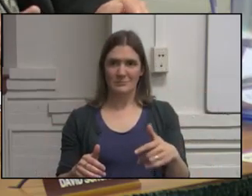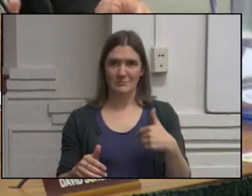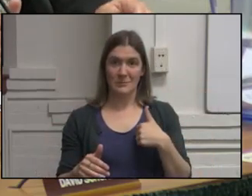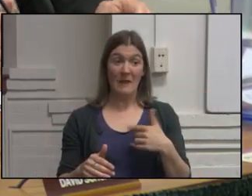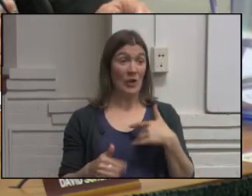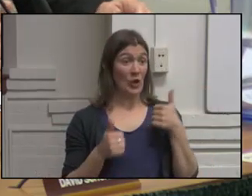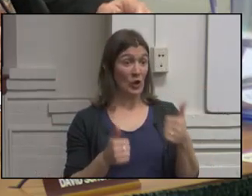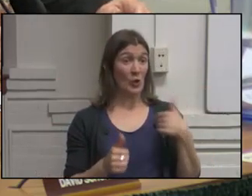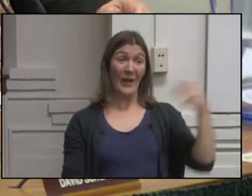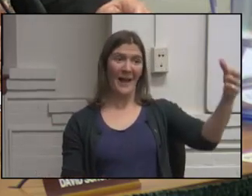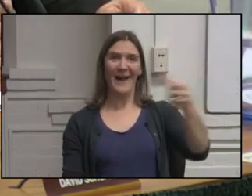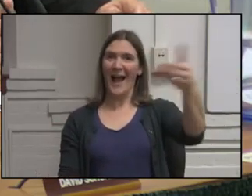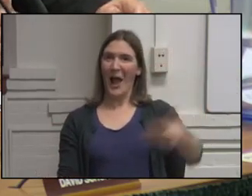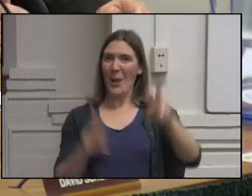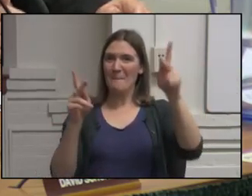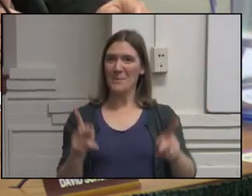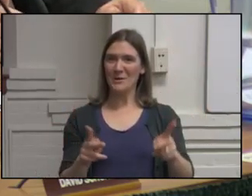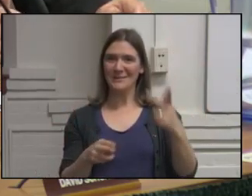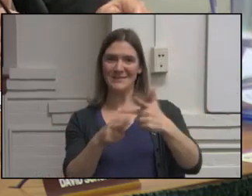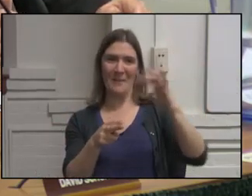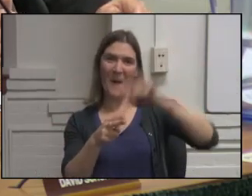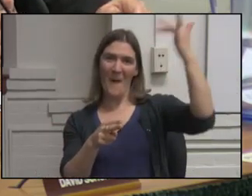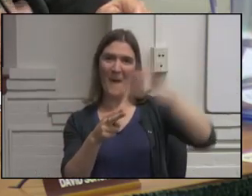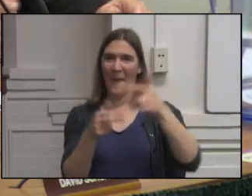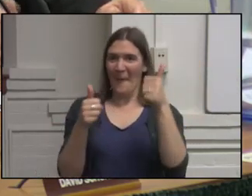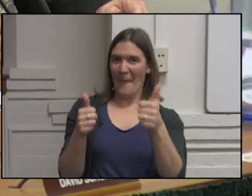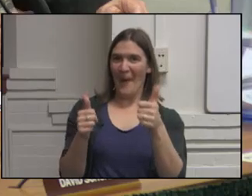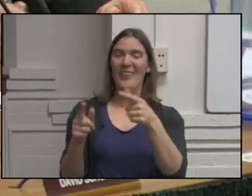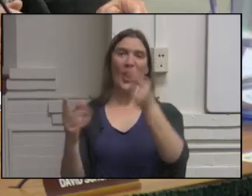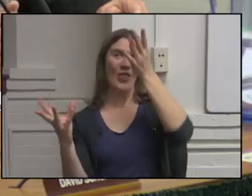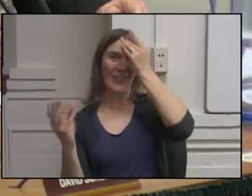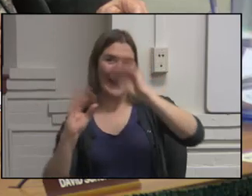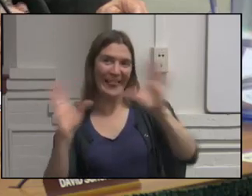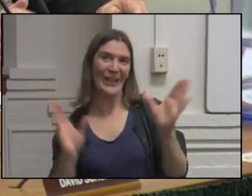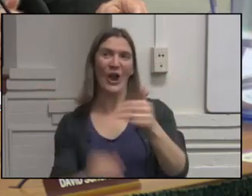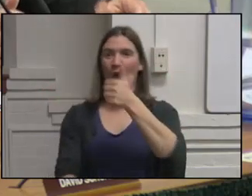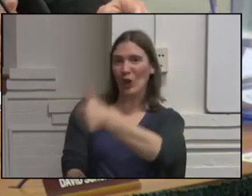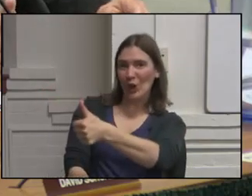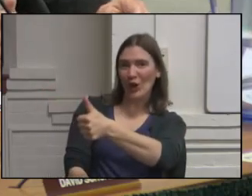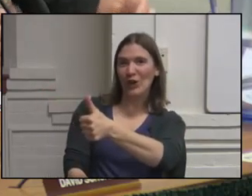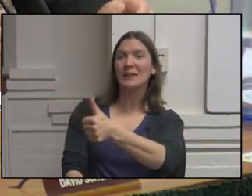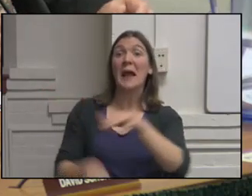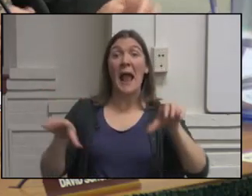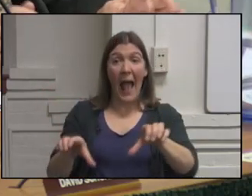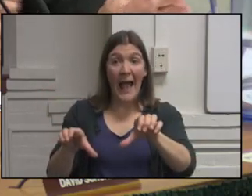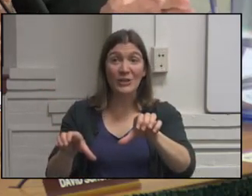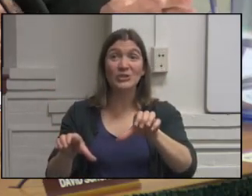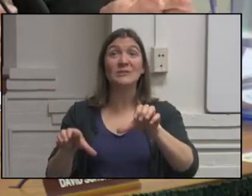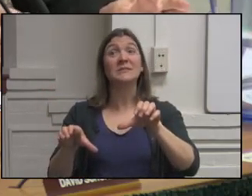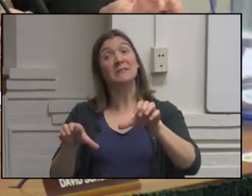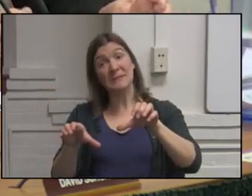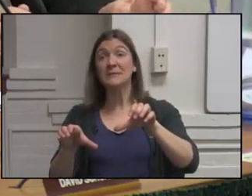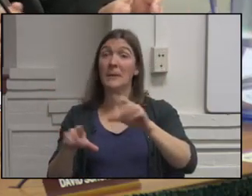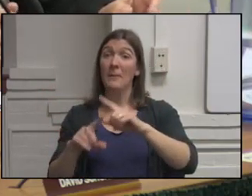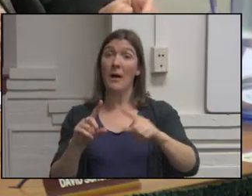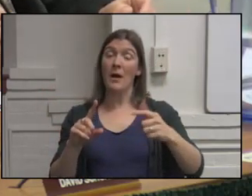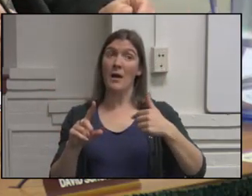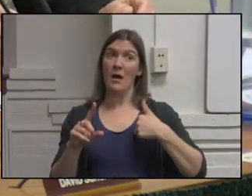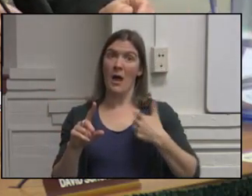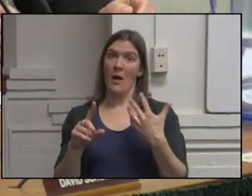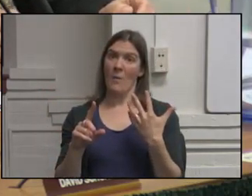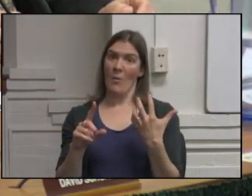a sustainability coordinator who is thinking and talking and making some actions about climate change in